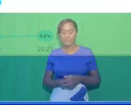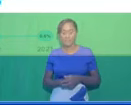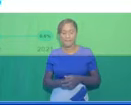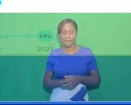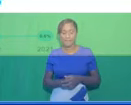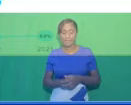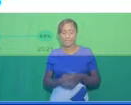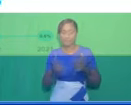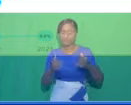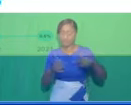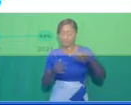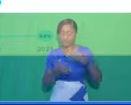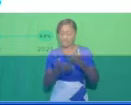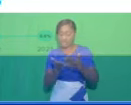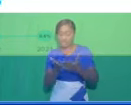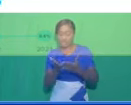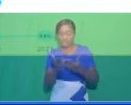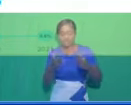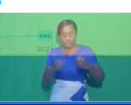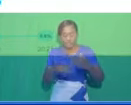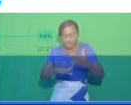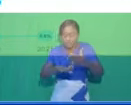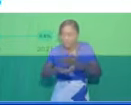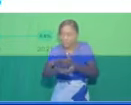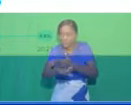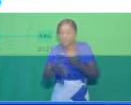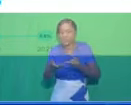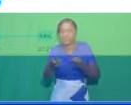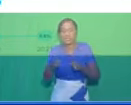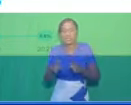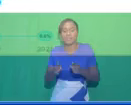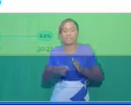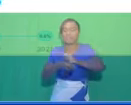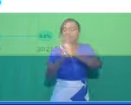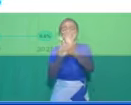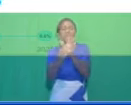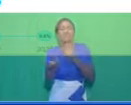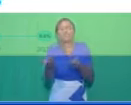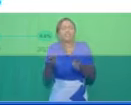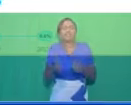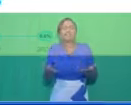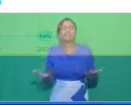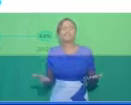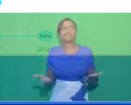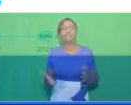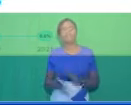Citron, we spent time trying to improve there. What happened in the pandemic?